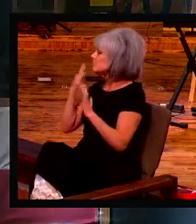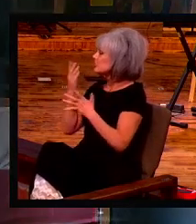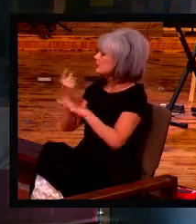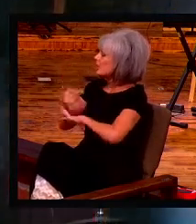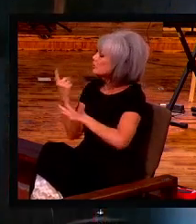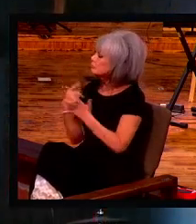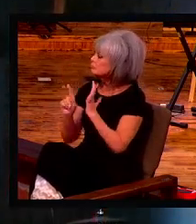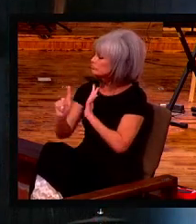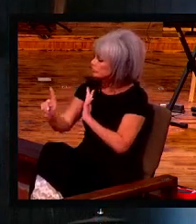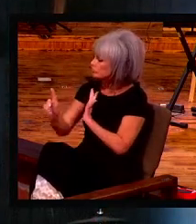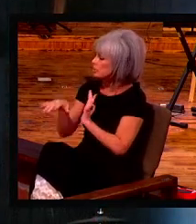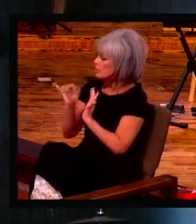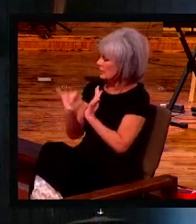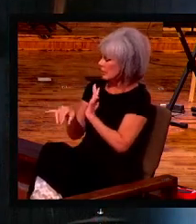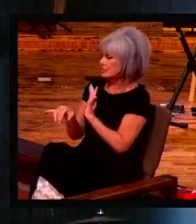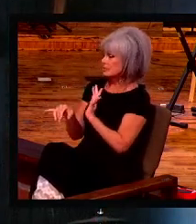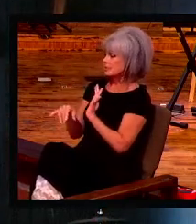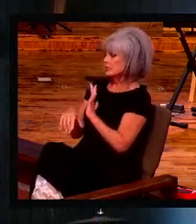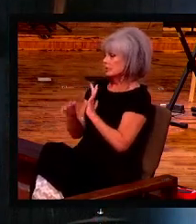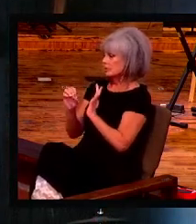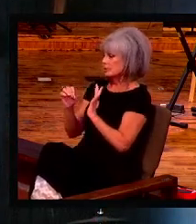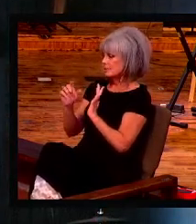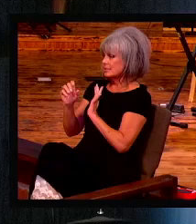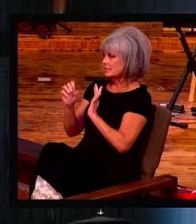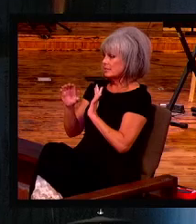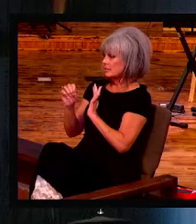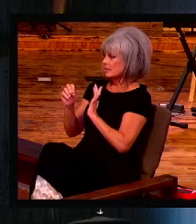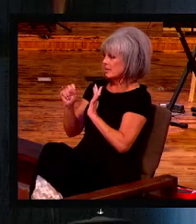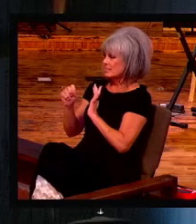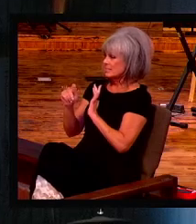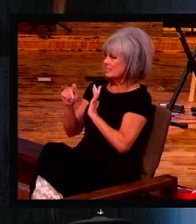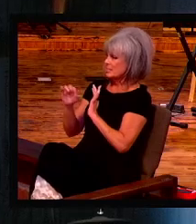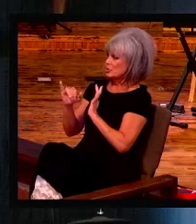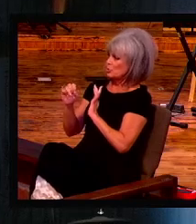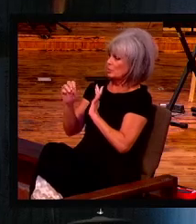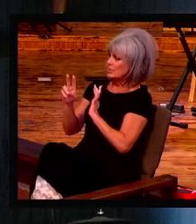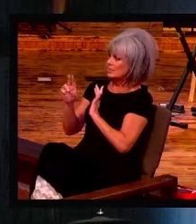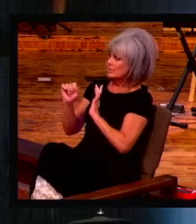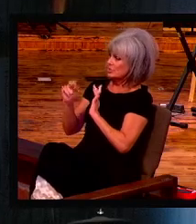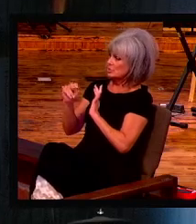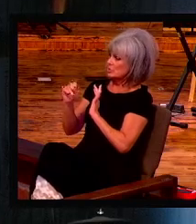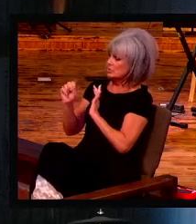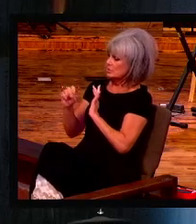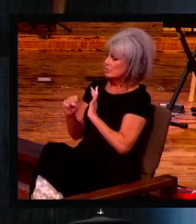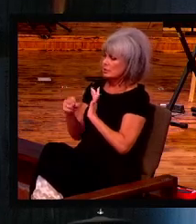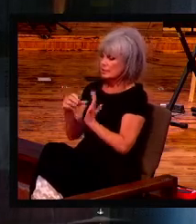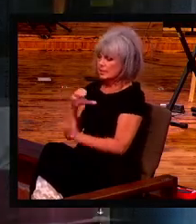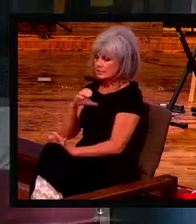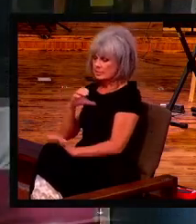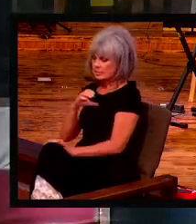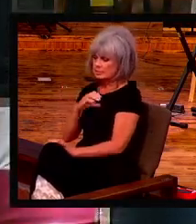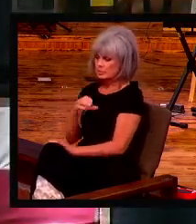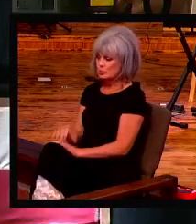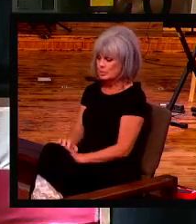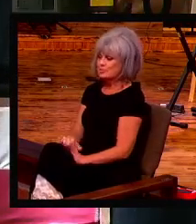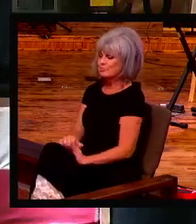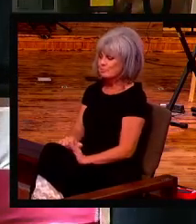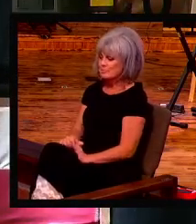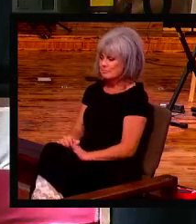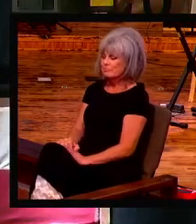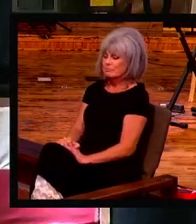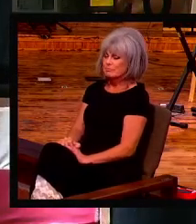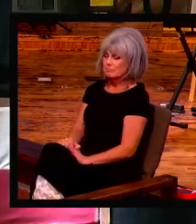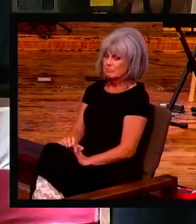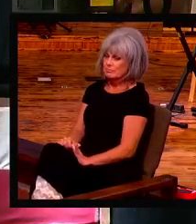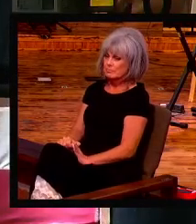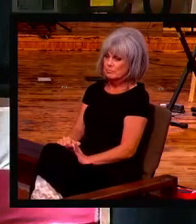a constituent. It might be in your workplace. Some of you are constituents even within a church context just due to the fact that you only have so much time to go deep